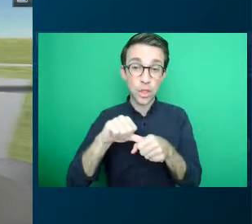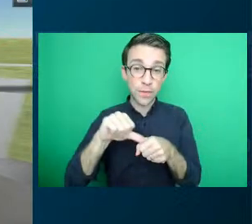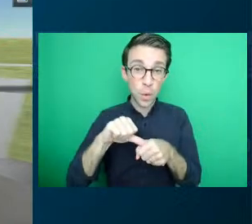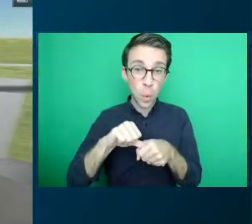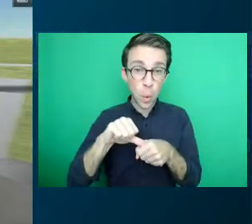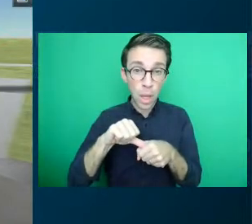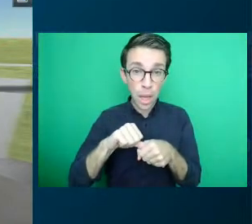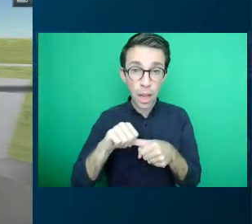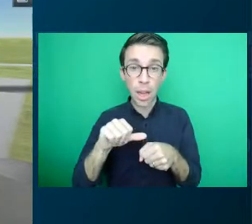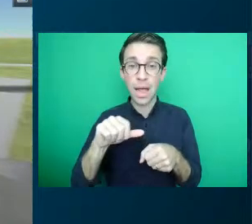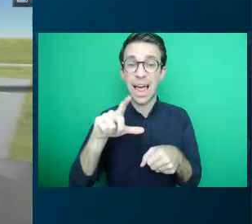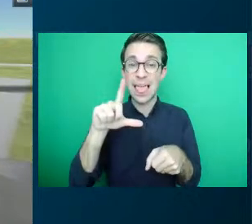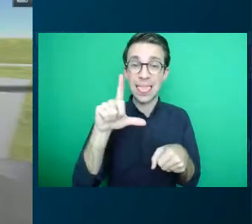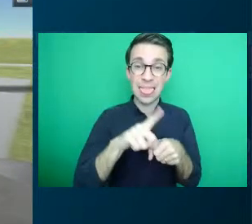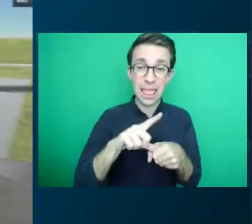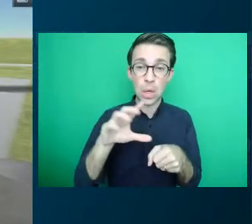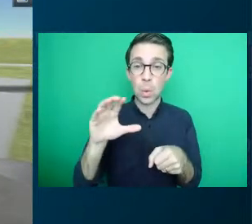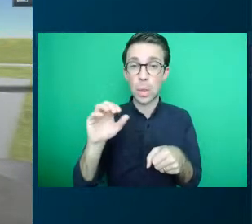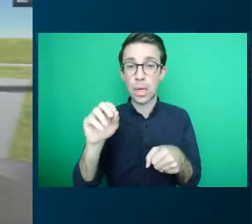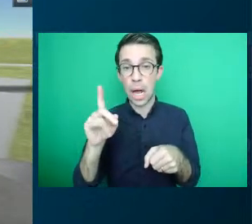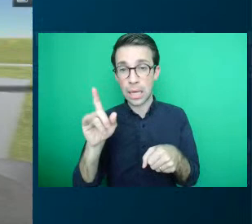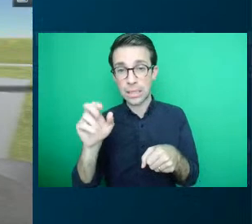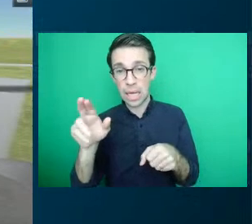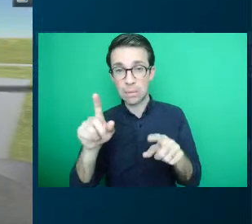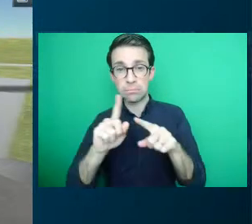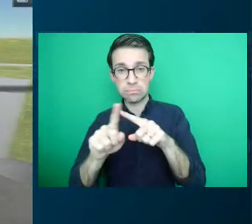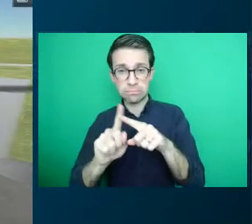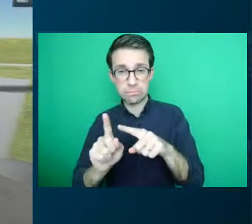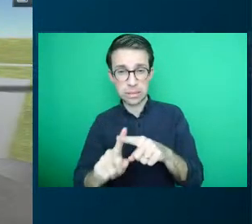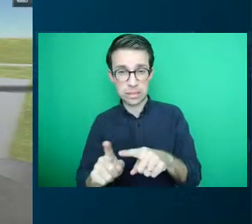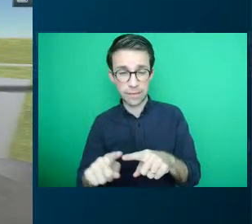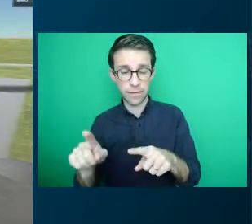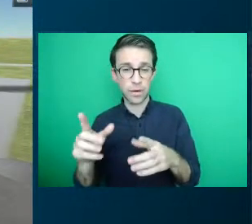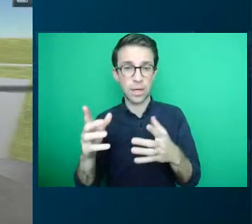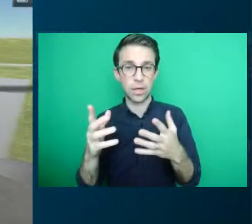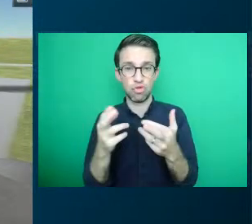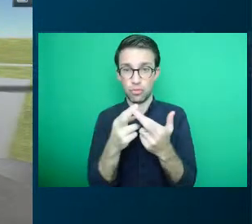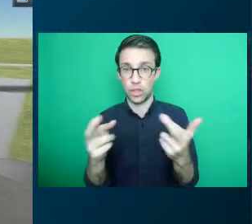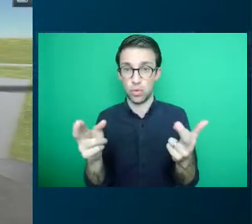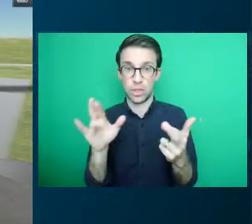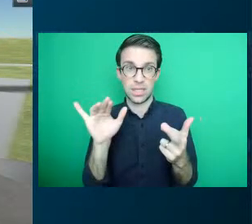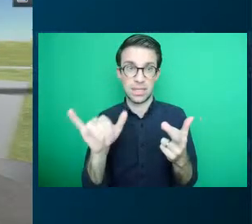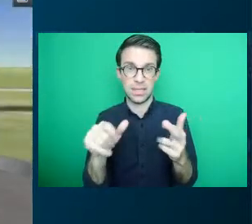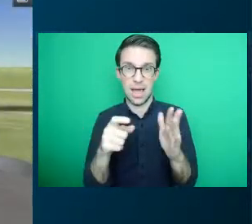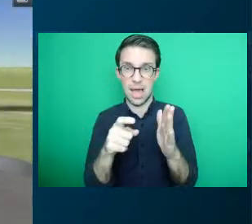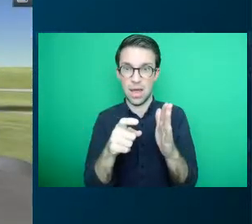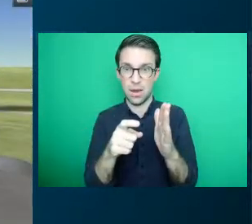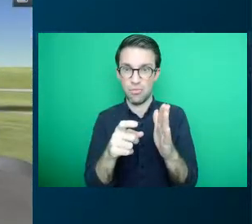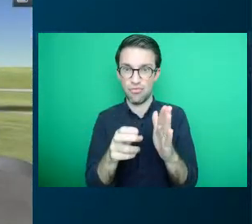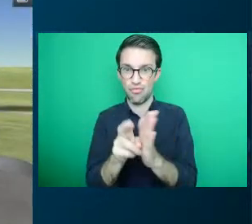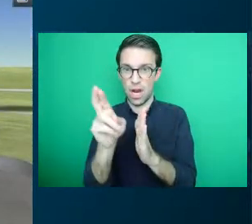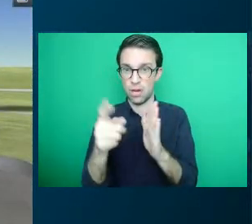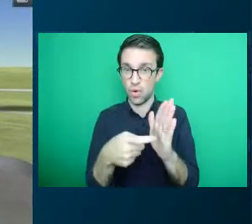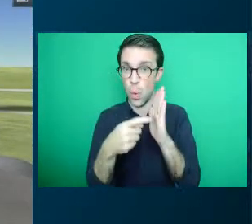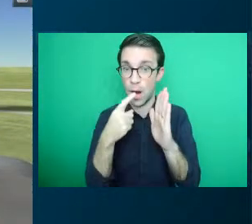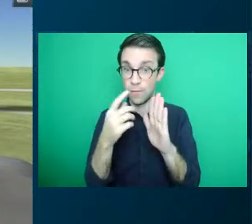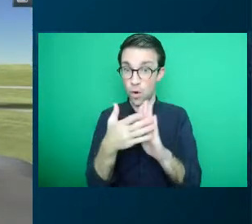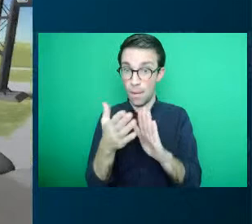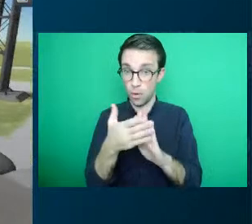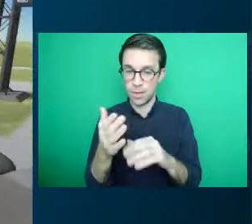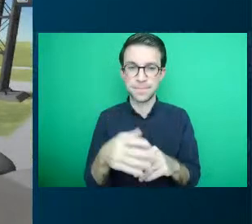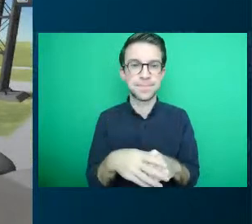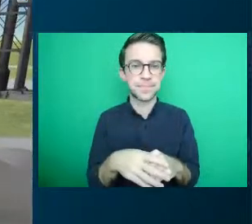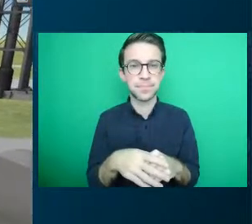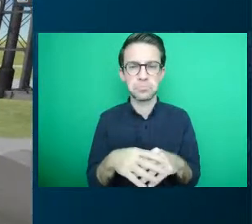says the liquid fuel, the oxidizer, the monopropellant, the electric charge, just different resources that the rocket needs in order to operate. So we can see